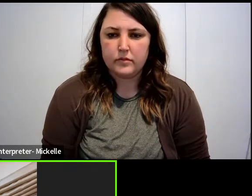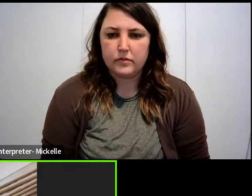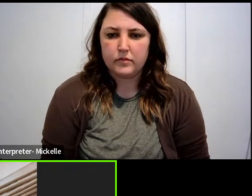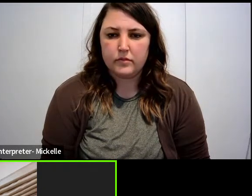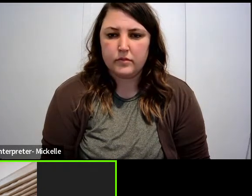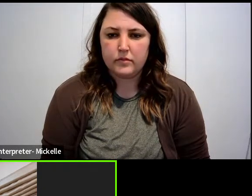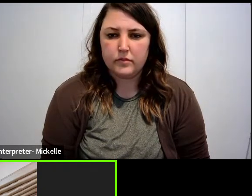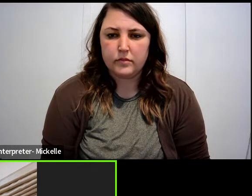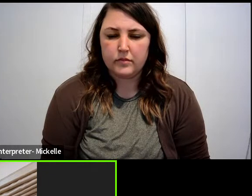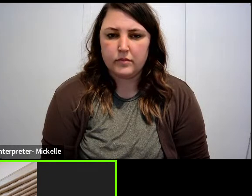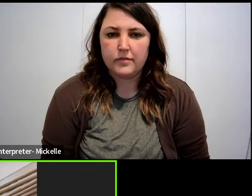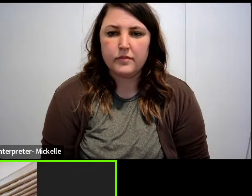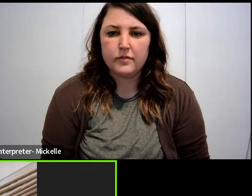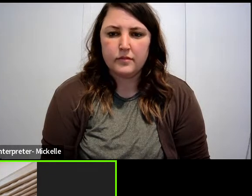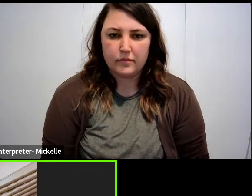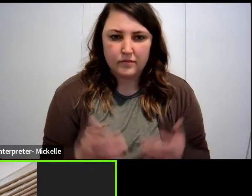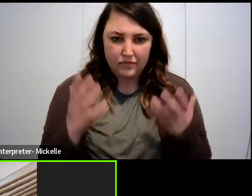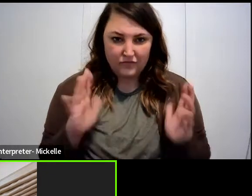So this was